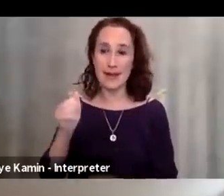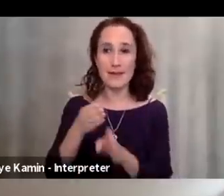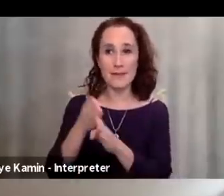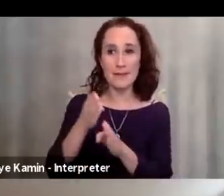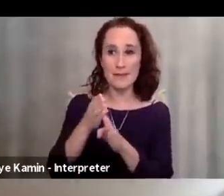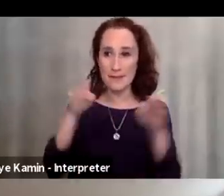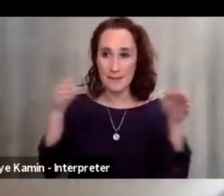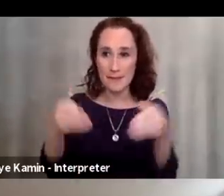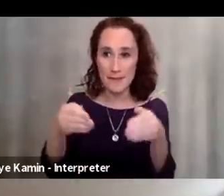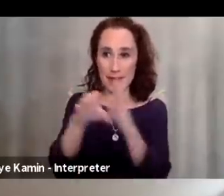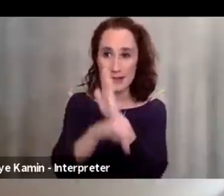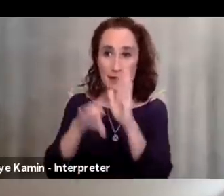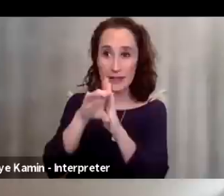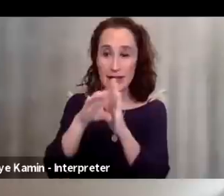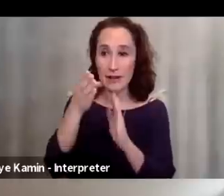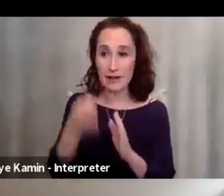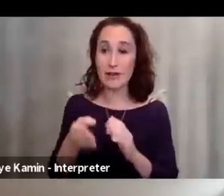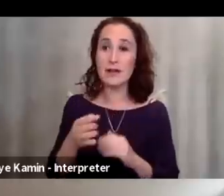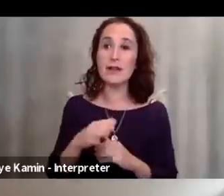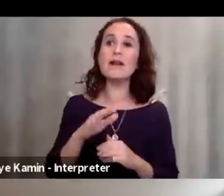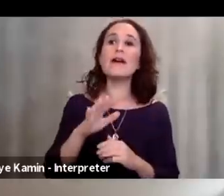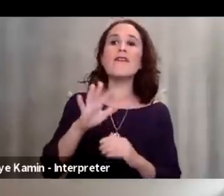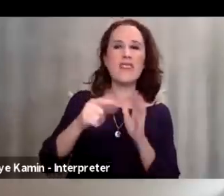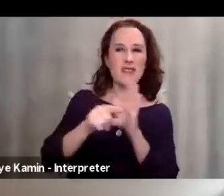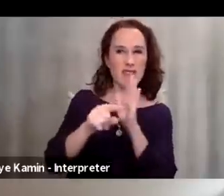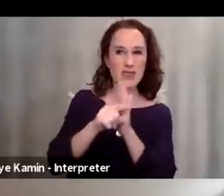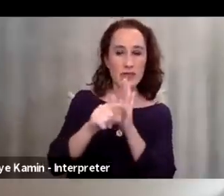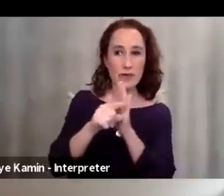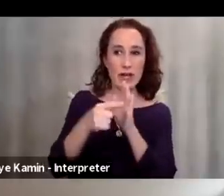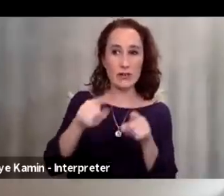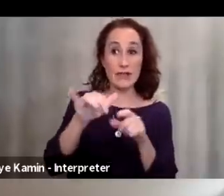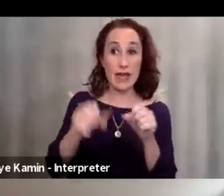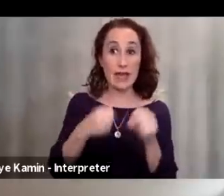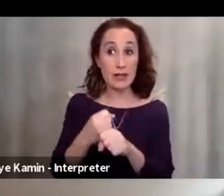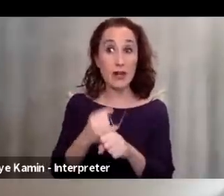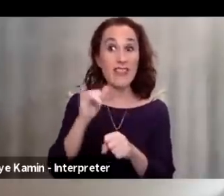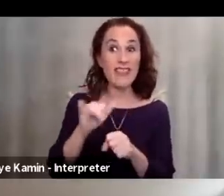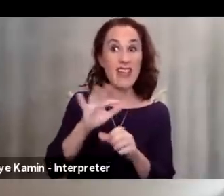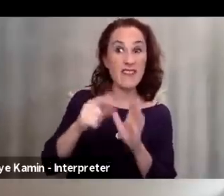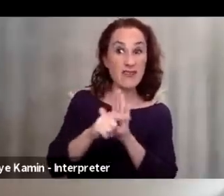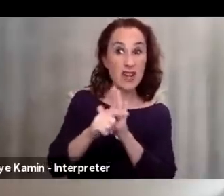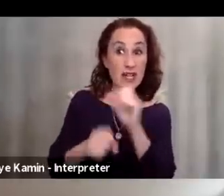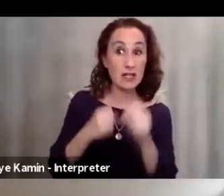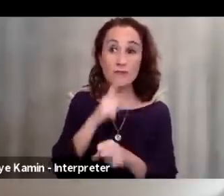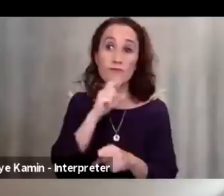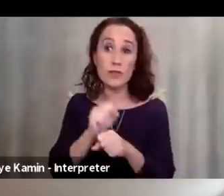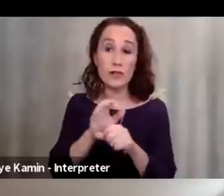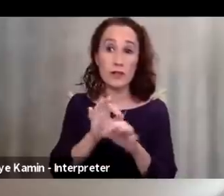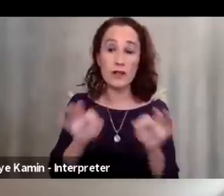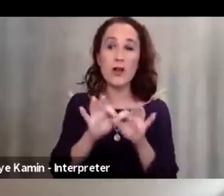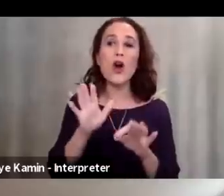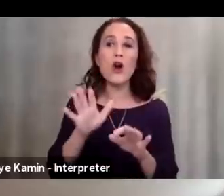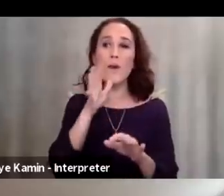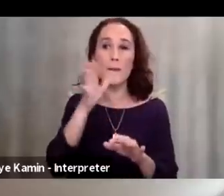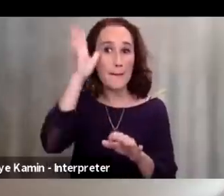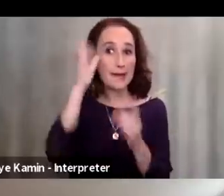character, Bee's fifth grade year. And it's a big year because her parents are